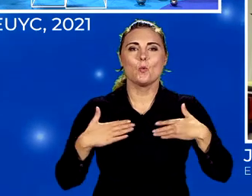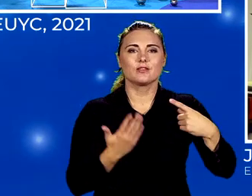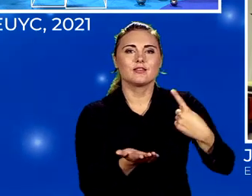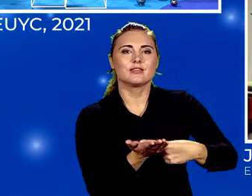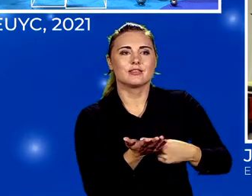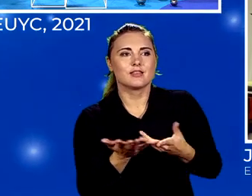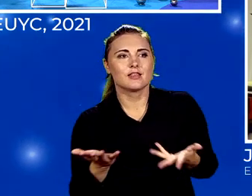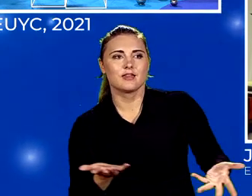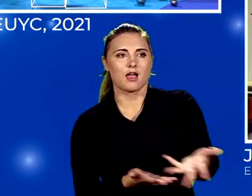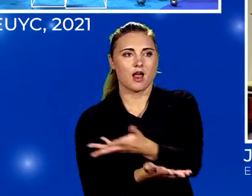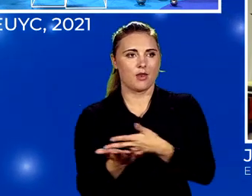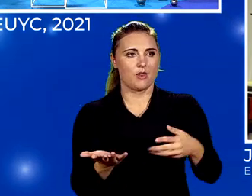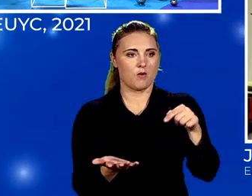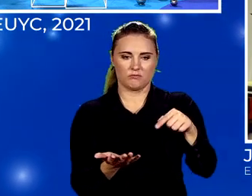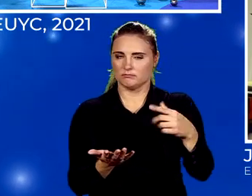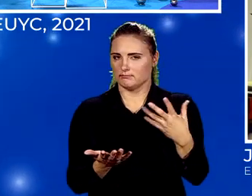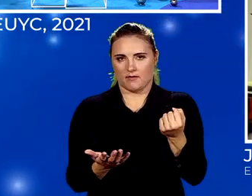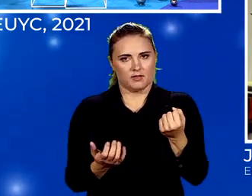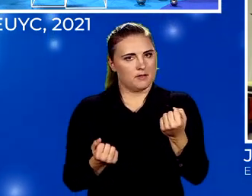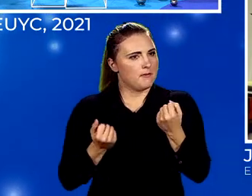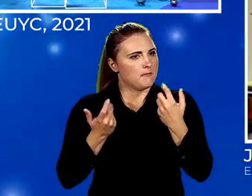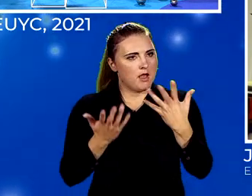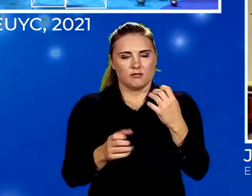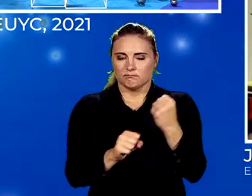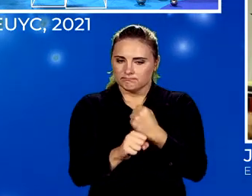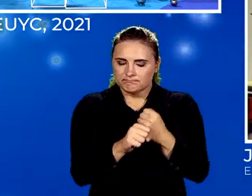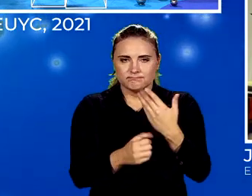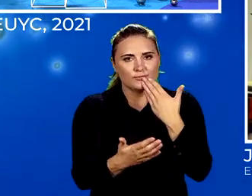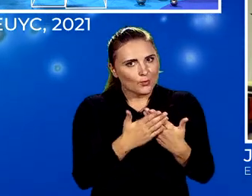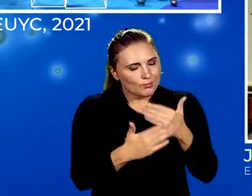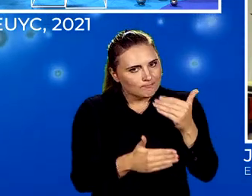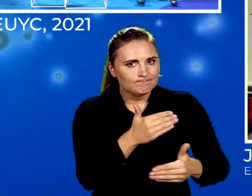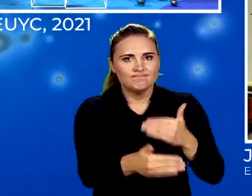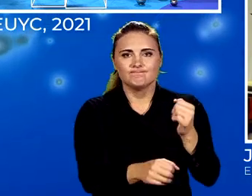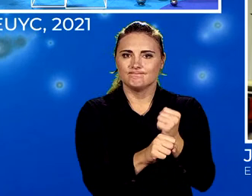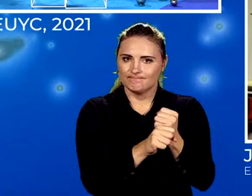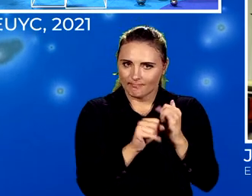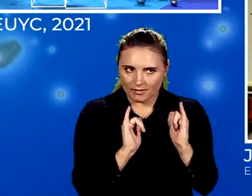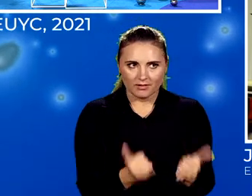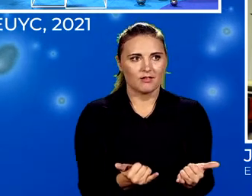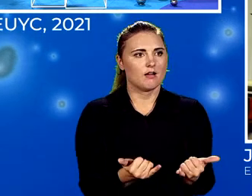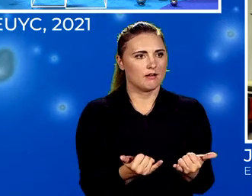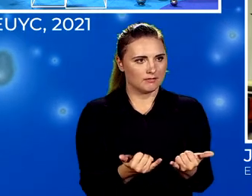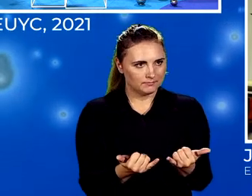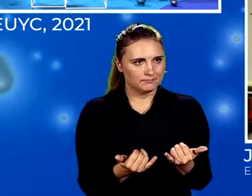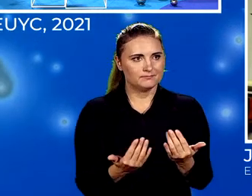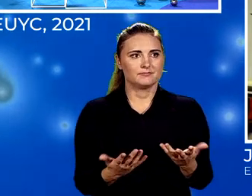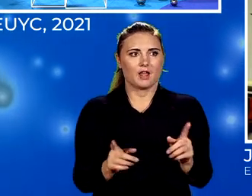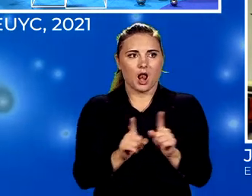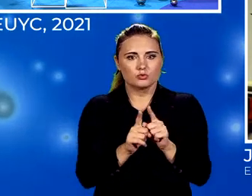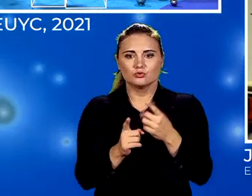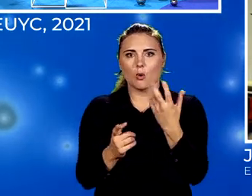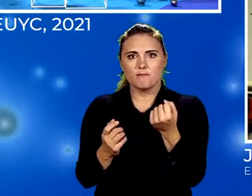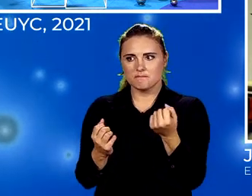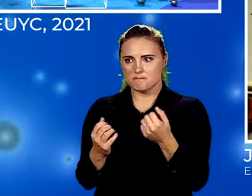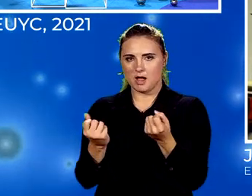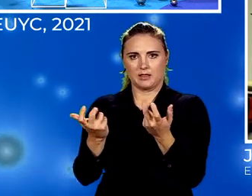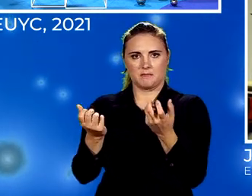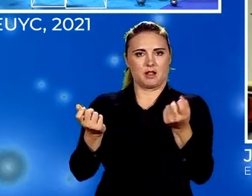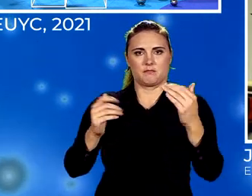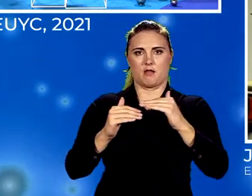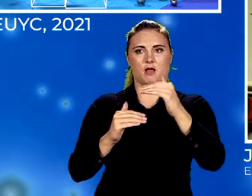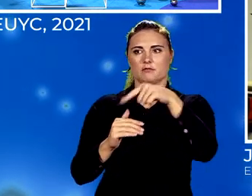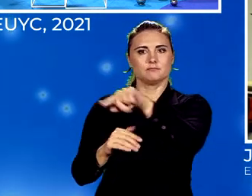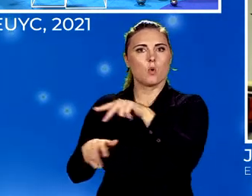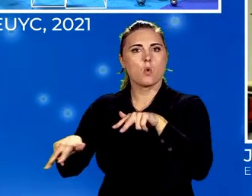work has been shown from the national working groups, from all the youth organizations involved. And we need to